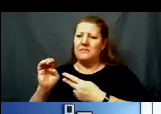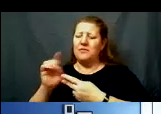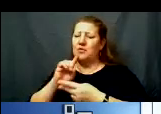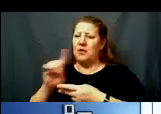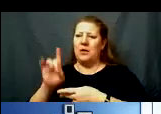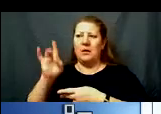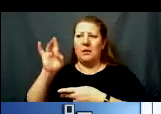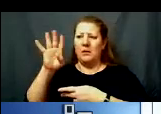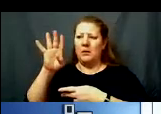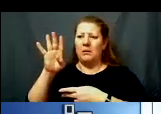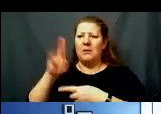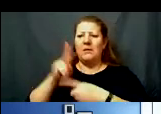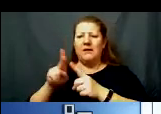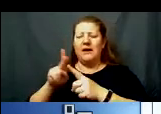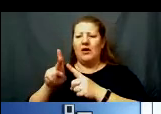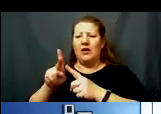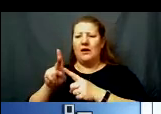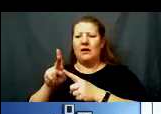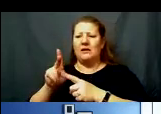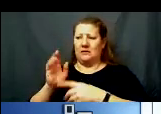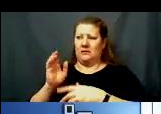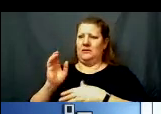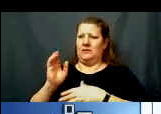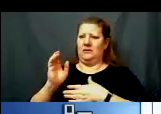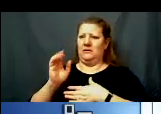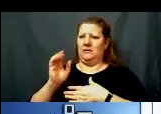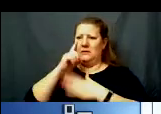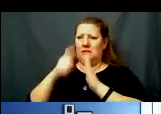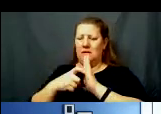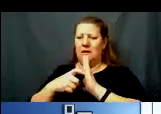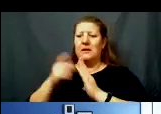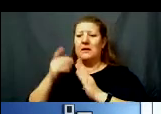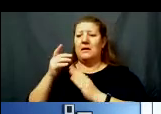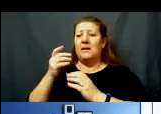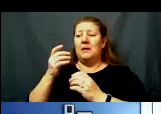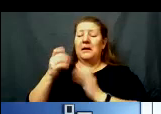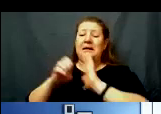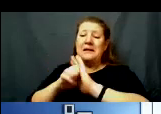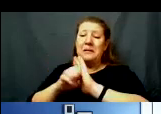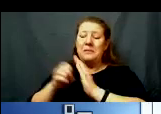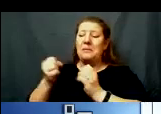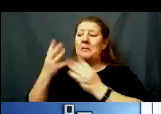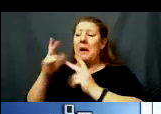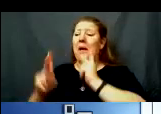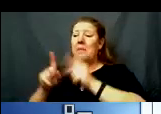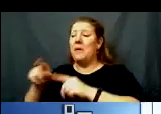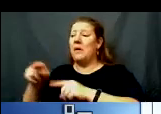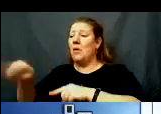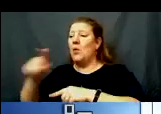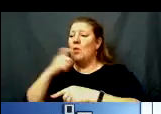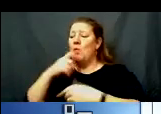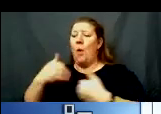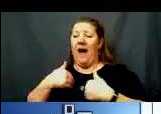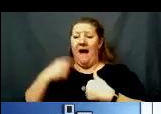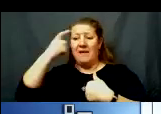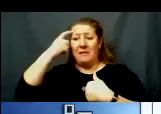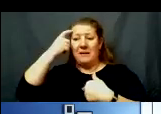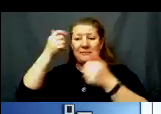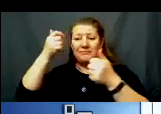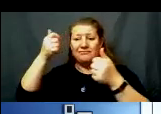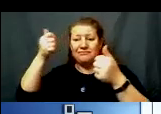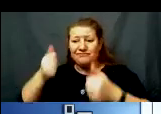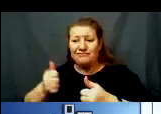certainly unique in the sense that many folks in the system who have various cognitive impairments and